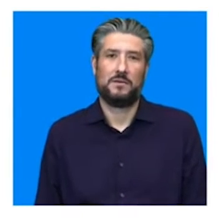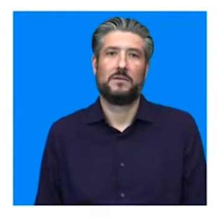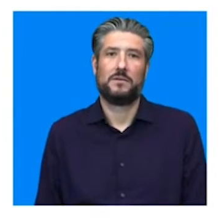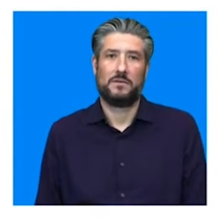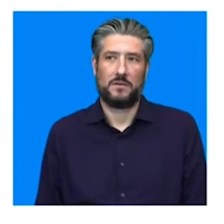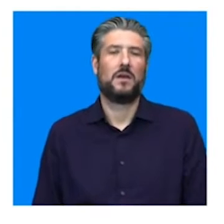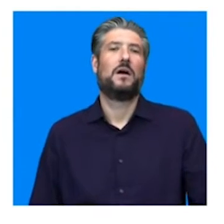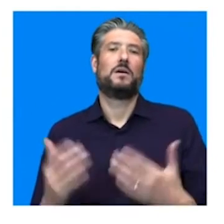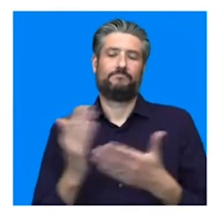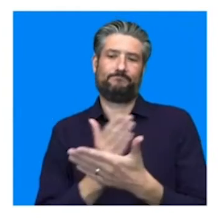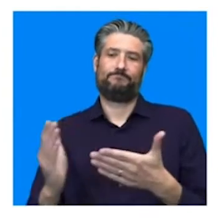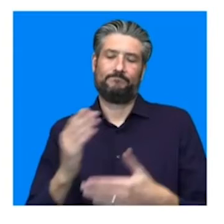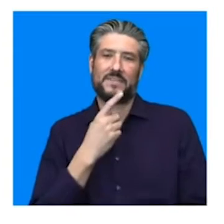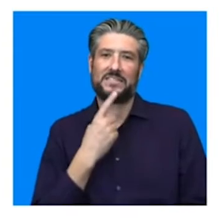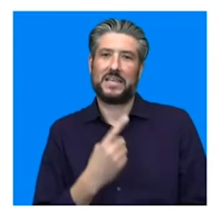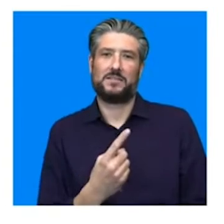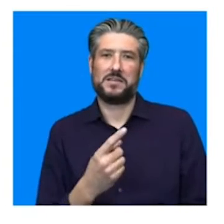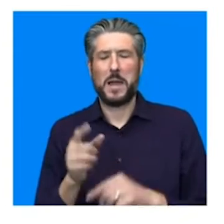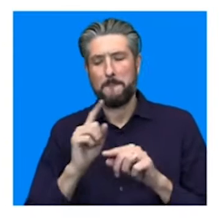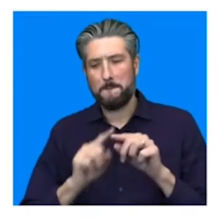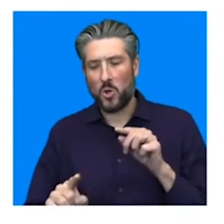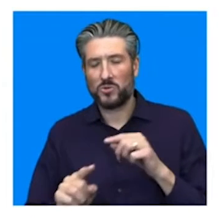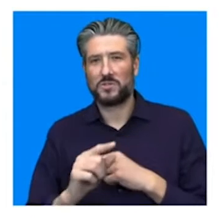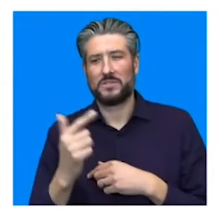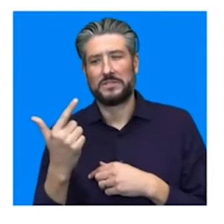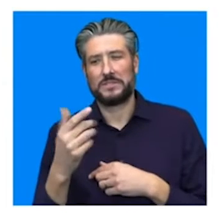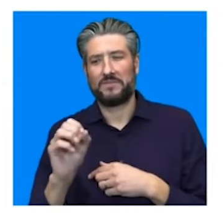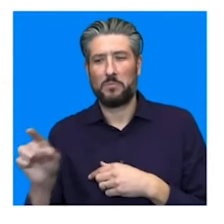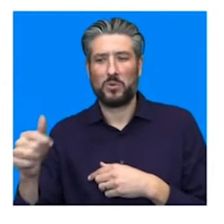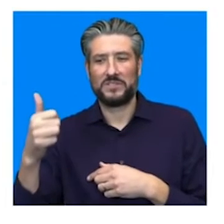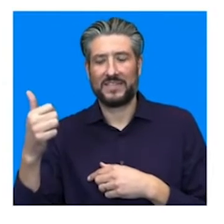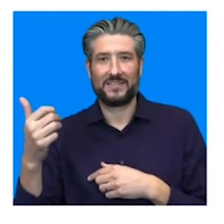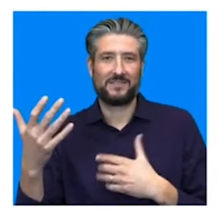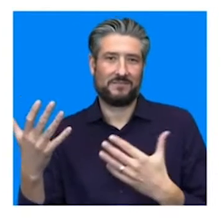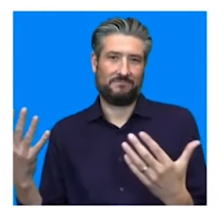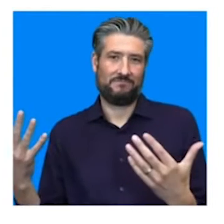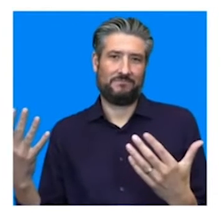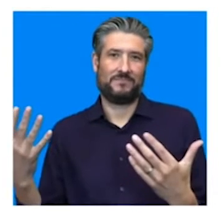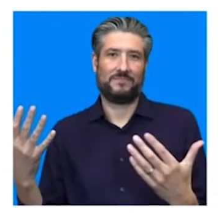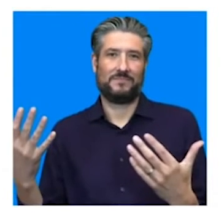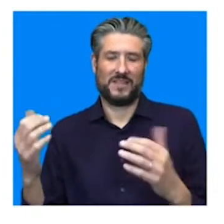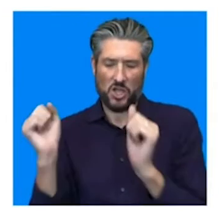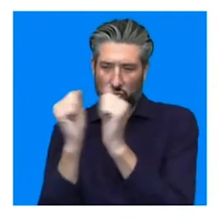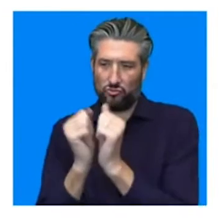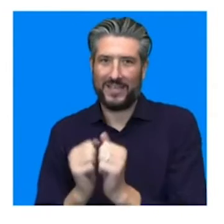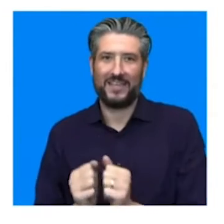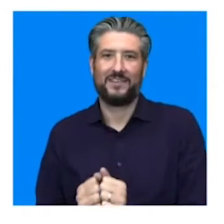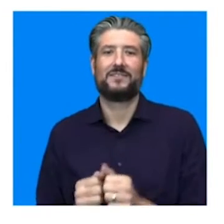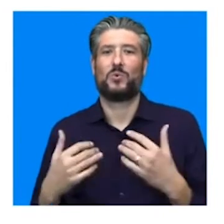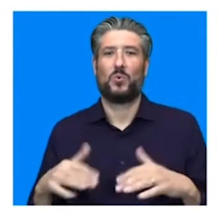the vast majority, that's actually 70.6. It's gone off the top of my chart because there's so much agreement on row